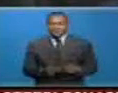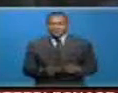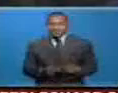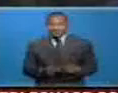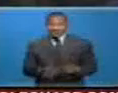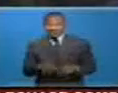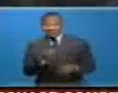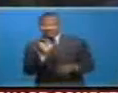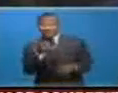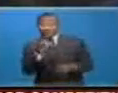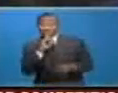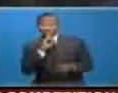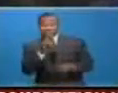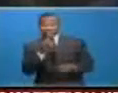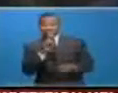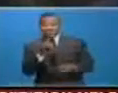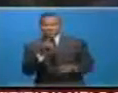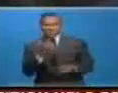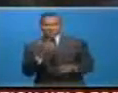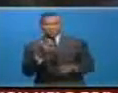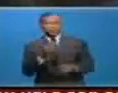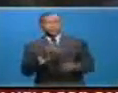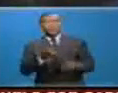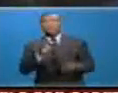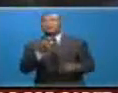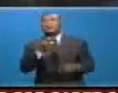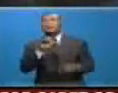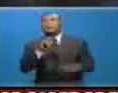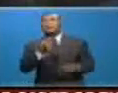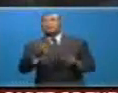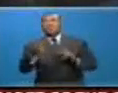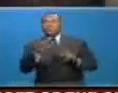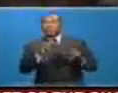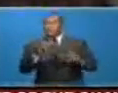And that acknowledgement coming from citizens of Benin